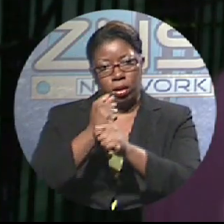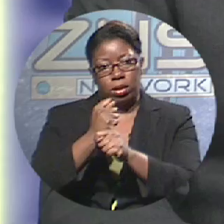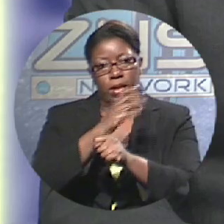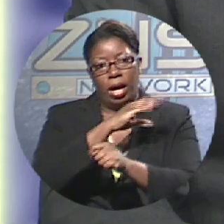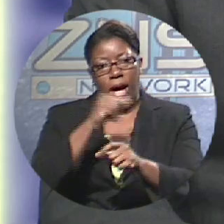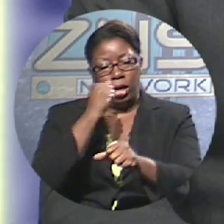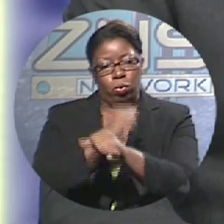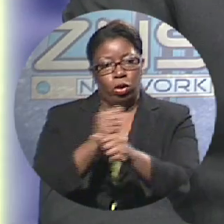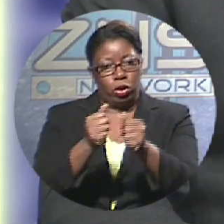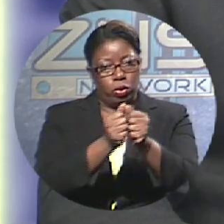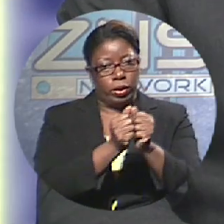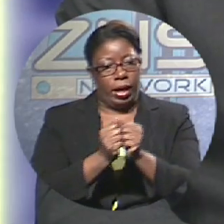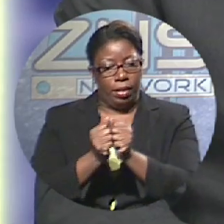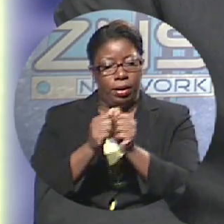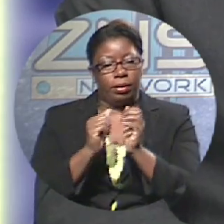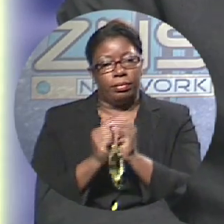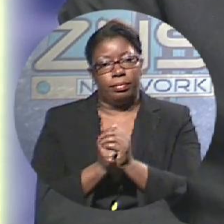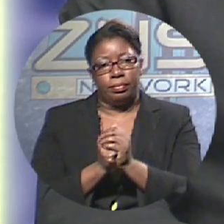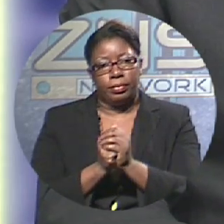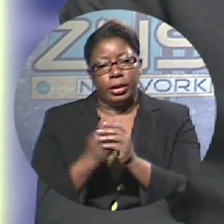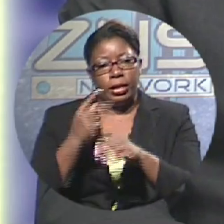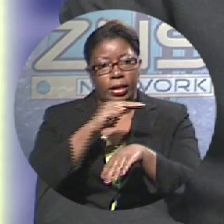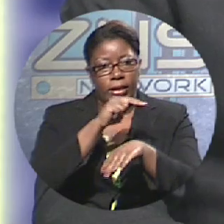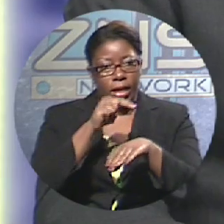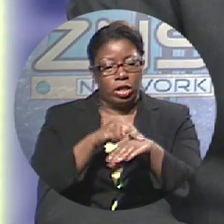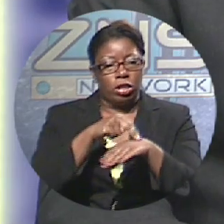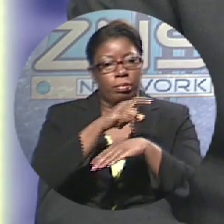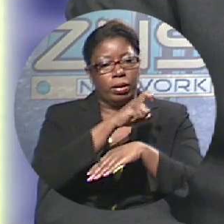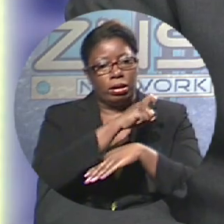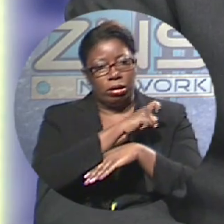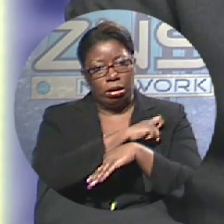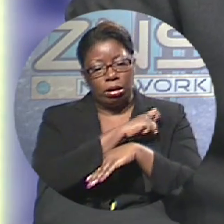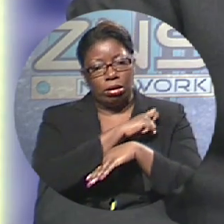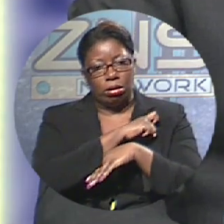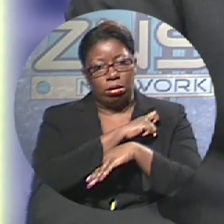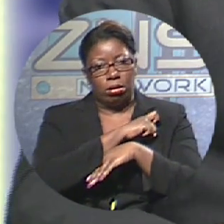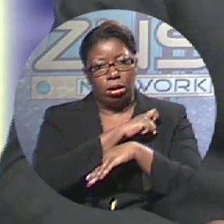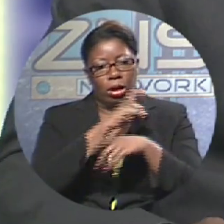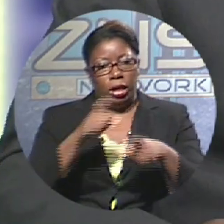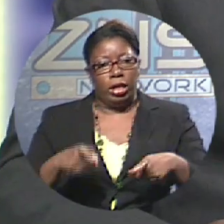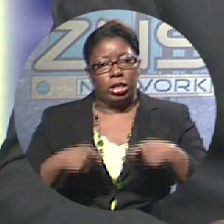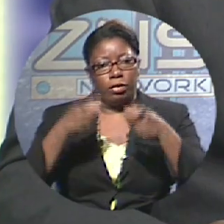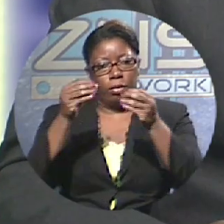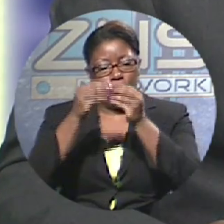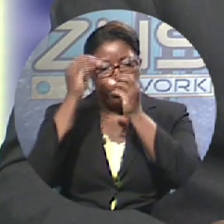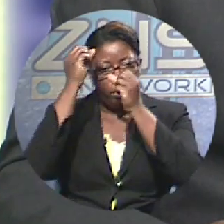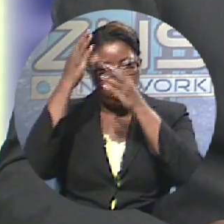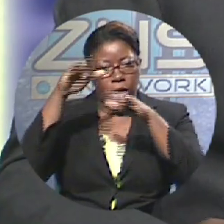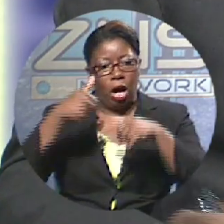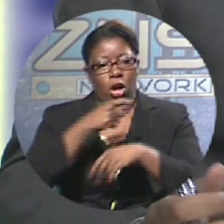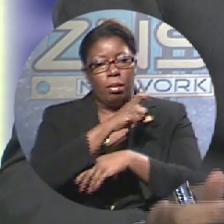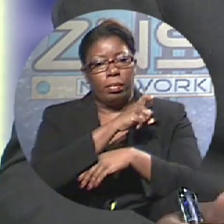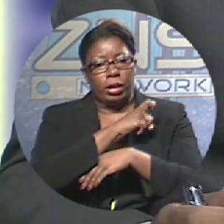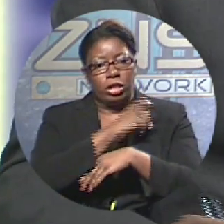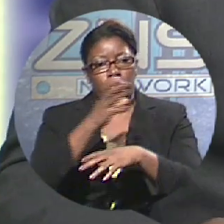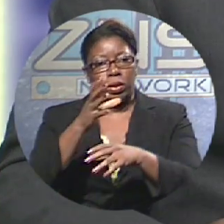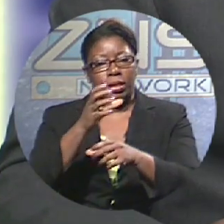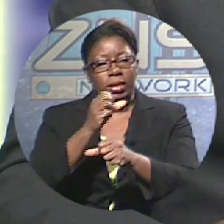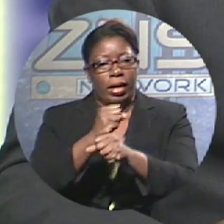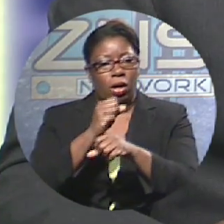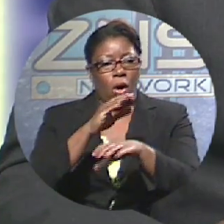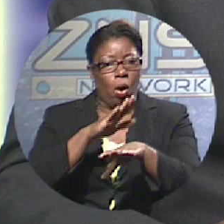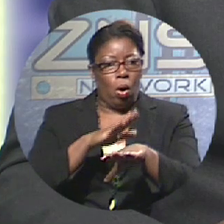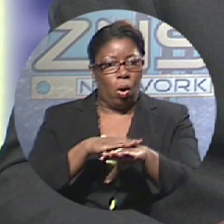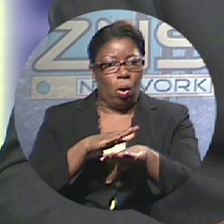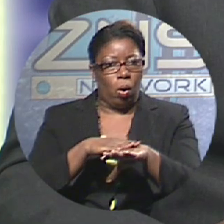together. The nation's chief releasing more specific details on how police will be directed to take on criminals and